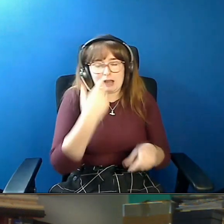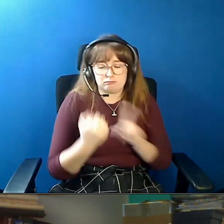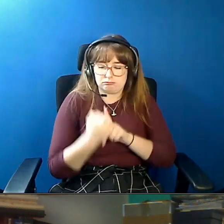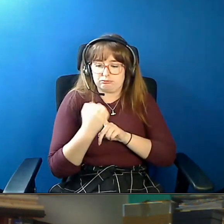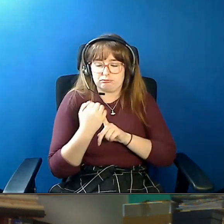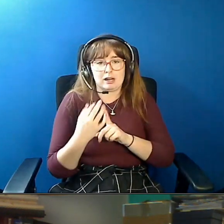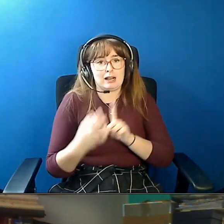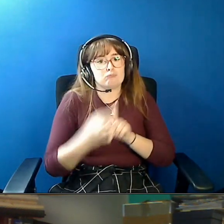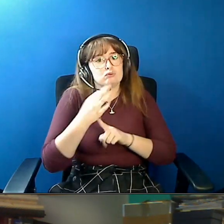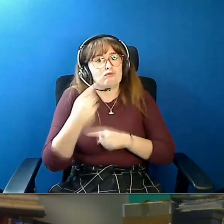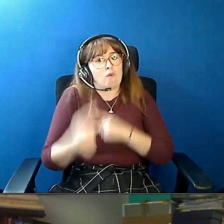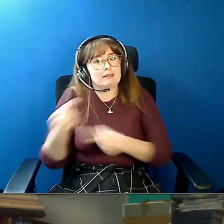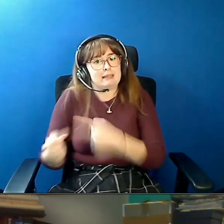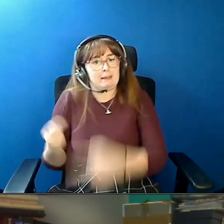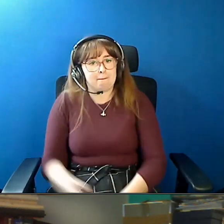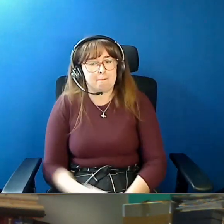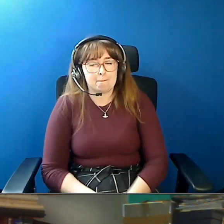what you do.